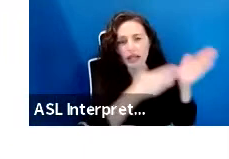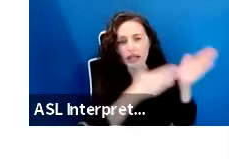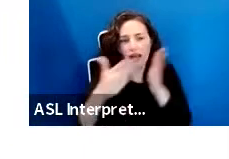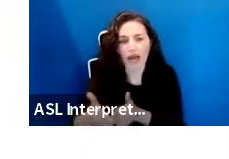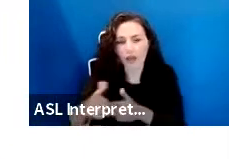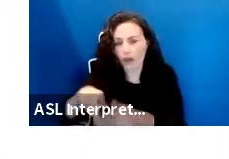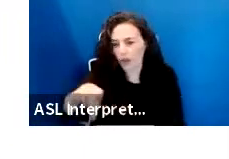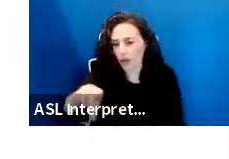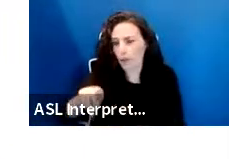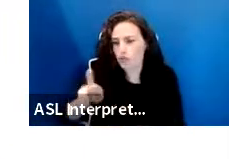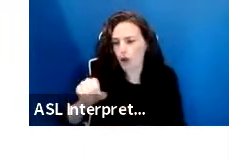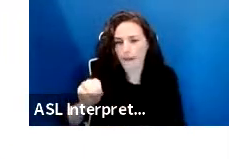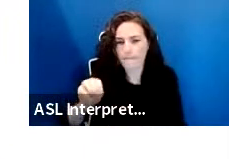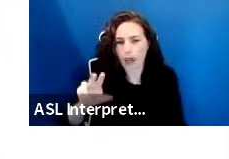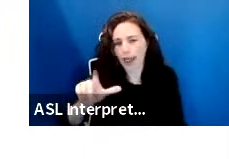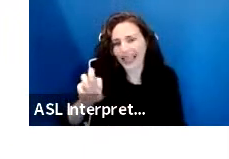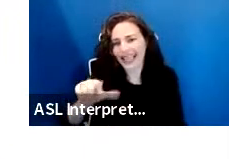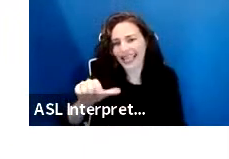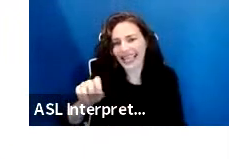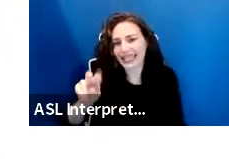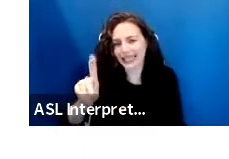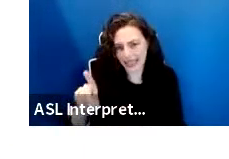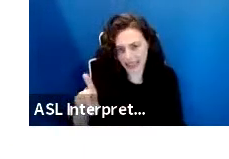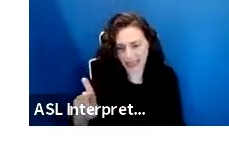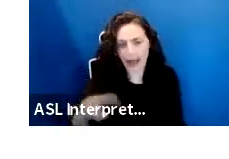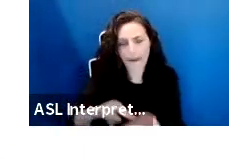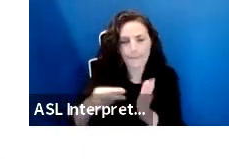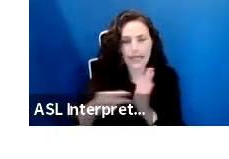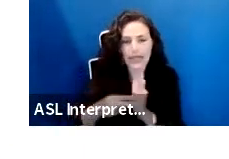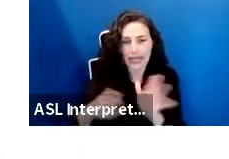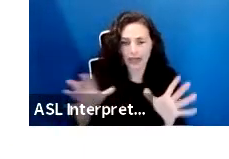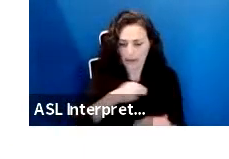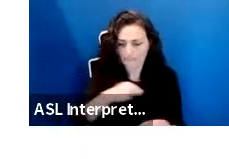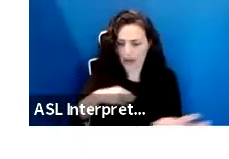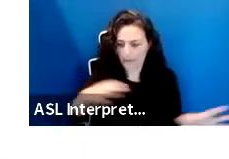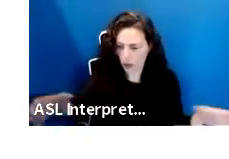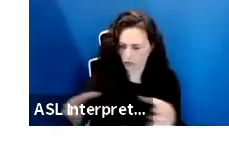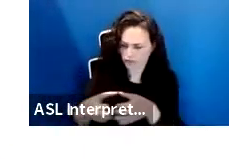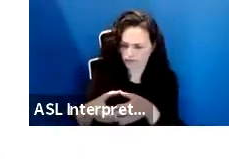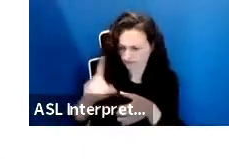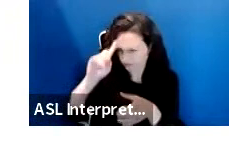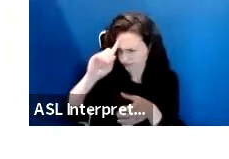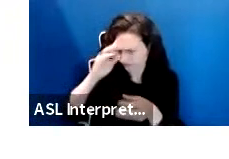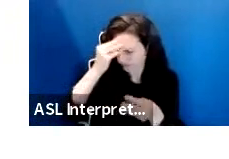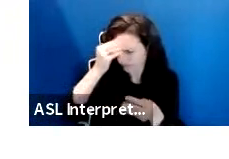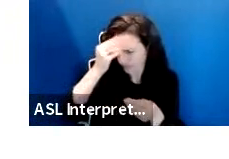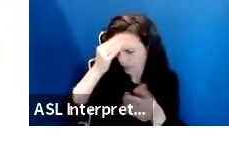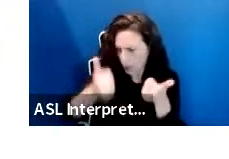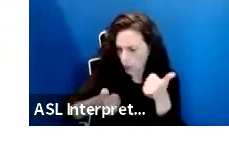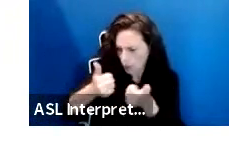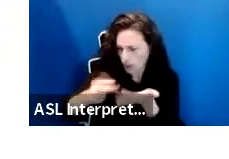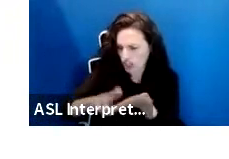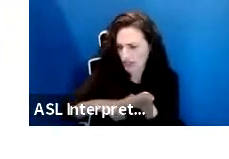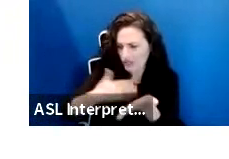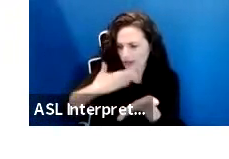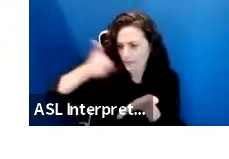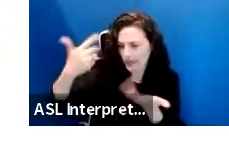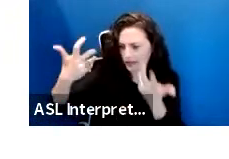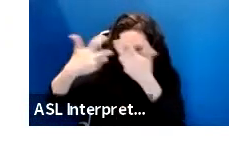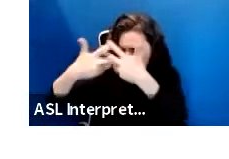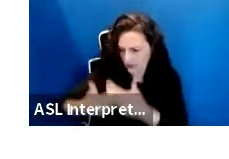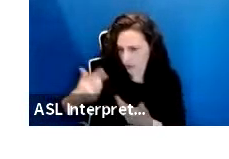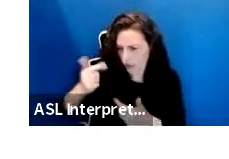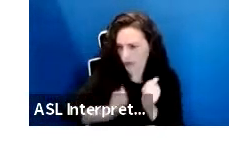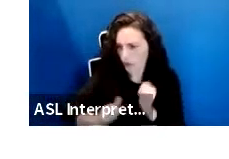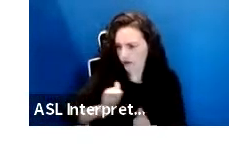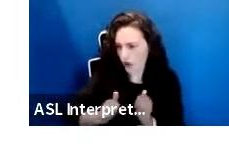are promulgated. Those are the ones that Rebecca was talking about, that members come together and really design what contract works best for the type of performance they